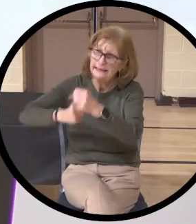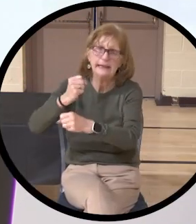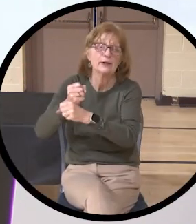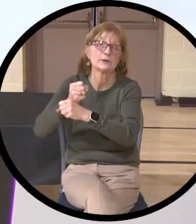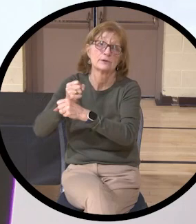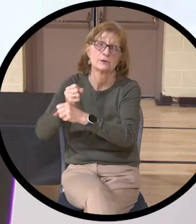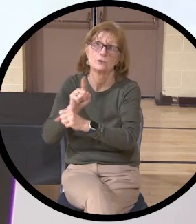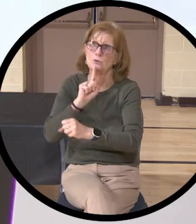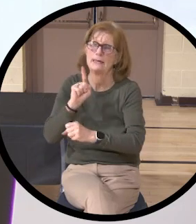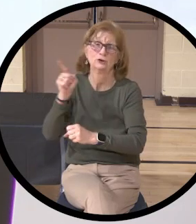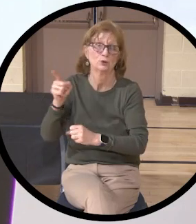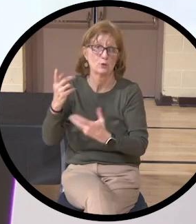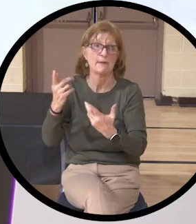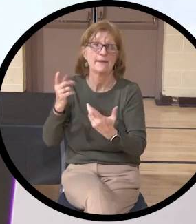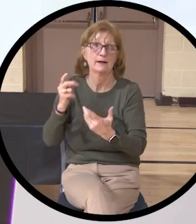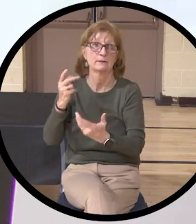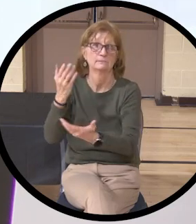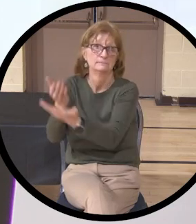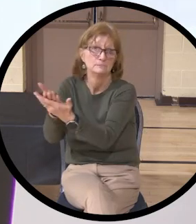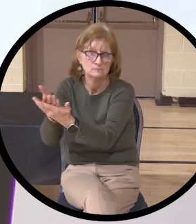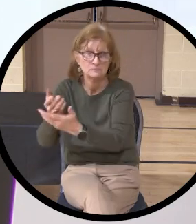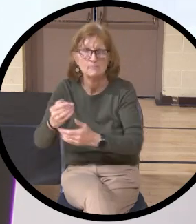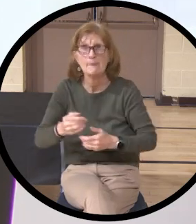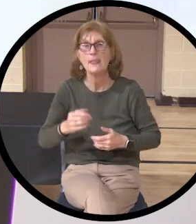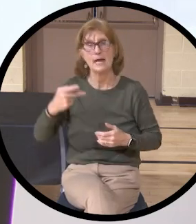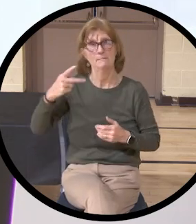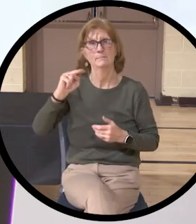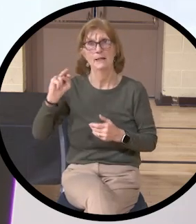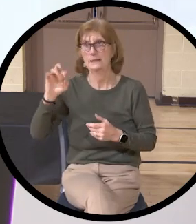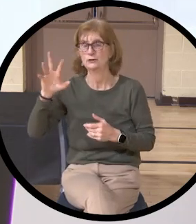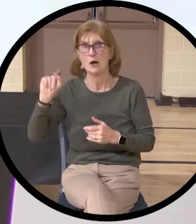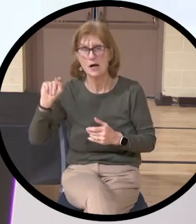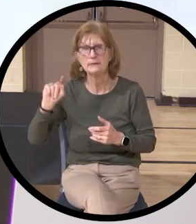go off the ground. And even PennDOT is starting to do some of these